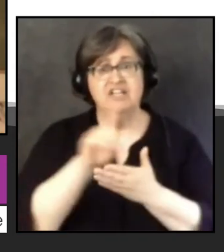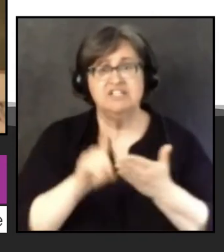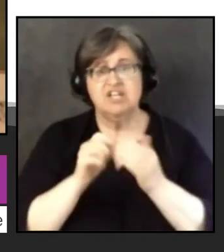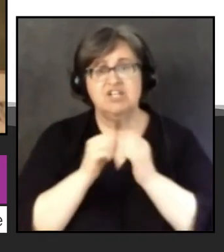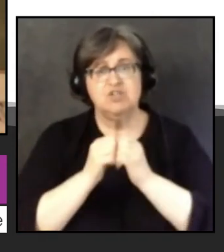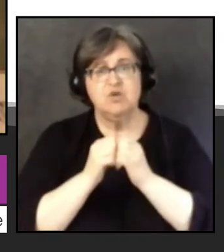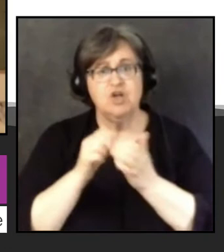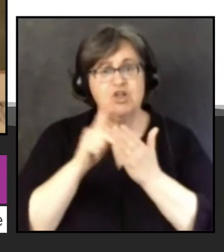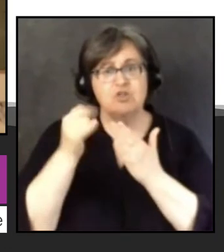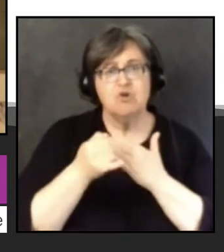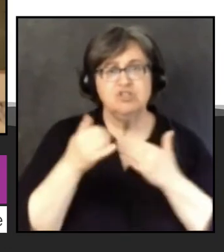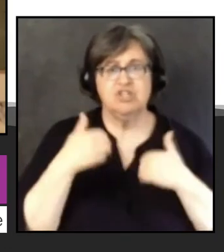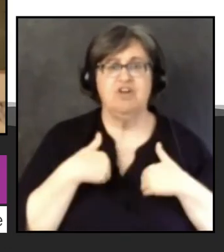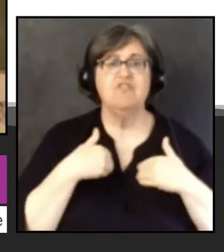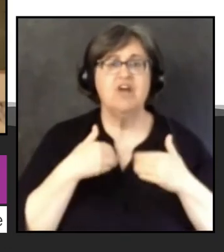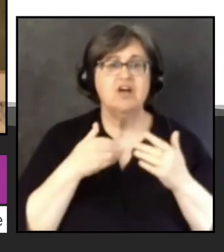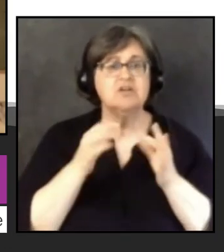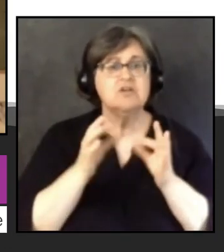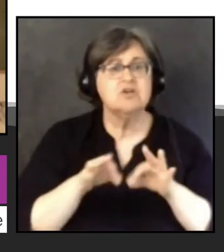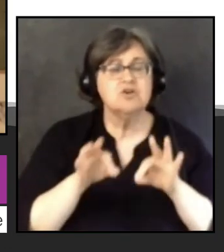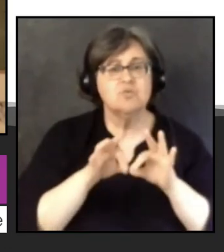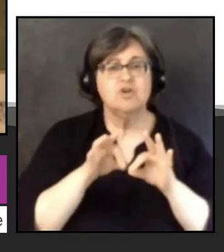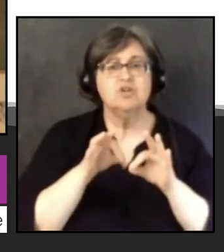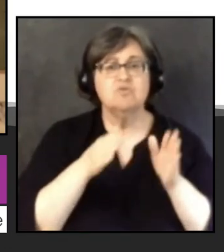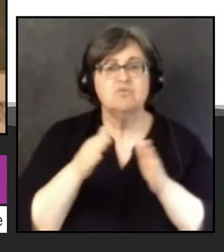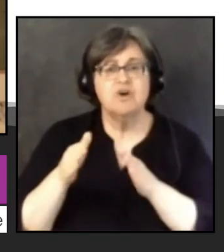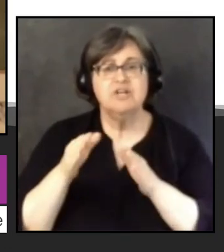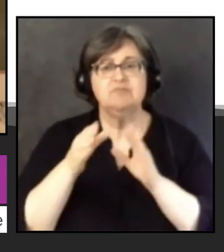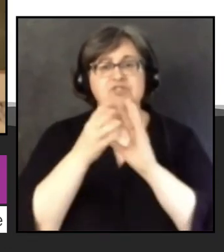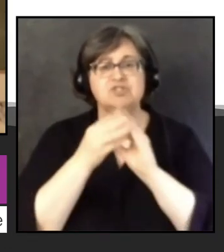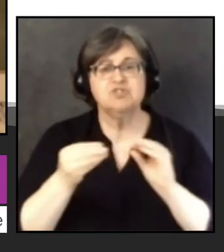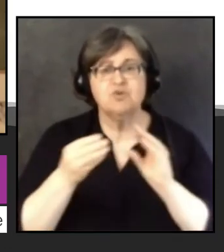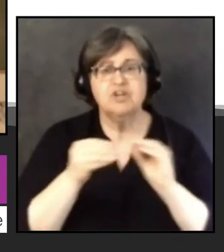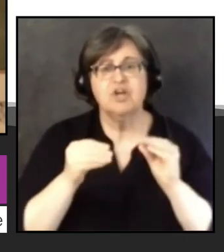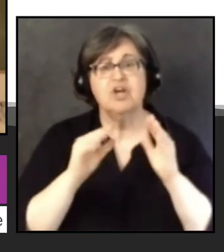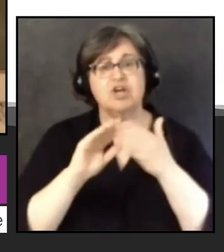projects incorporated critical modes of storytelling, community